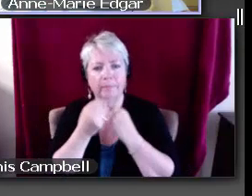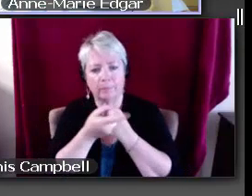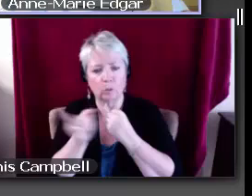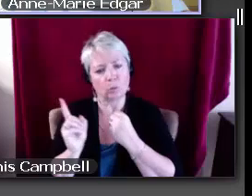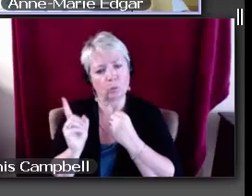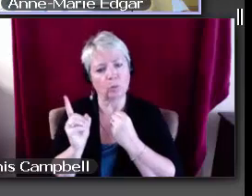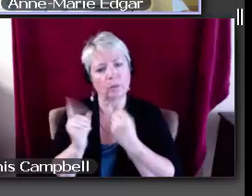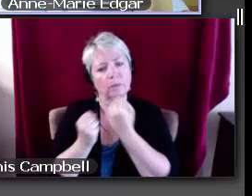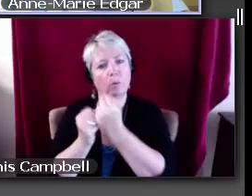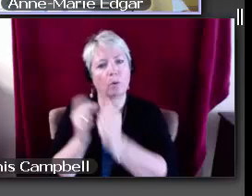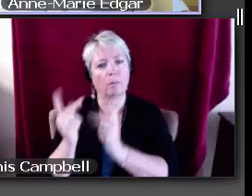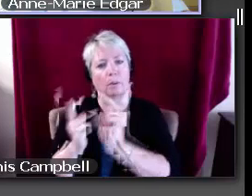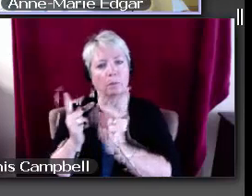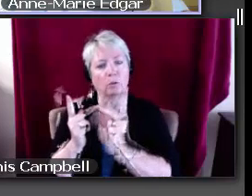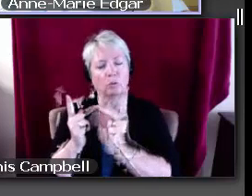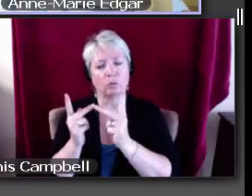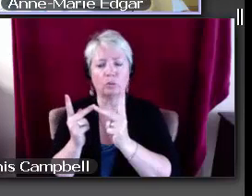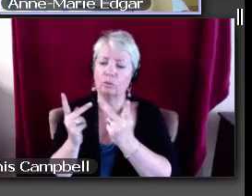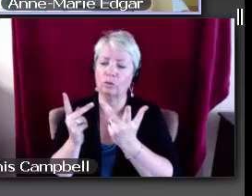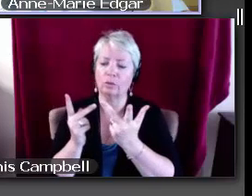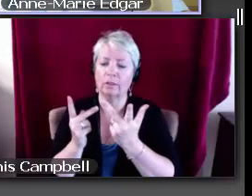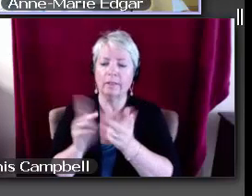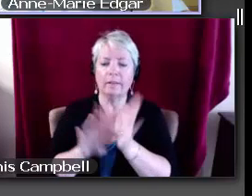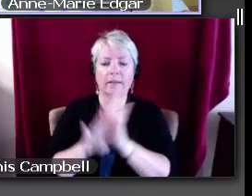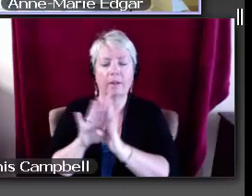potential. So on our